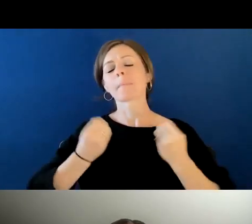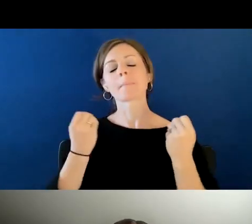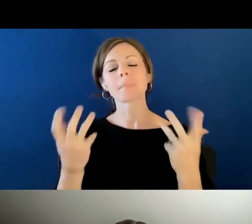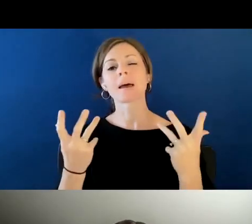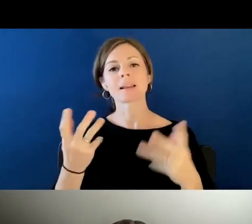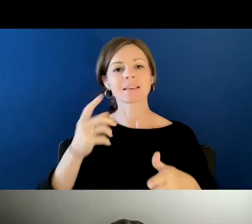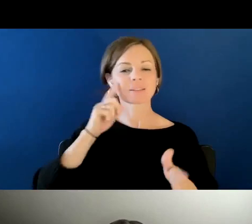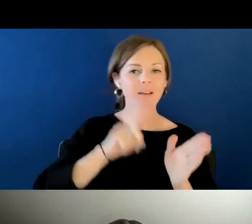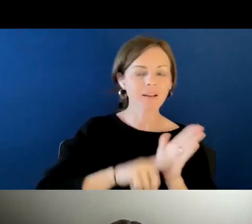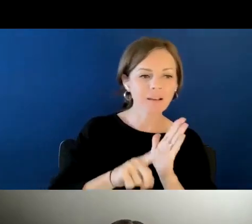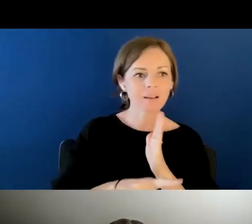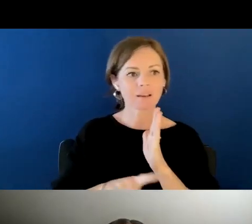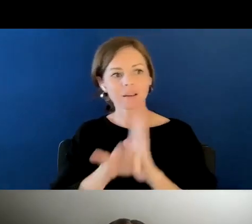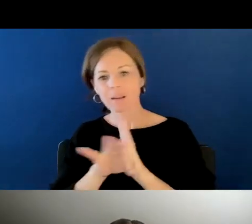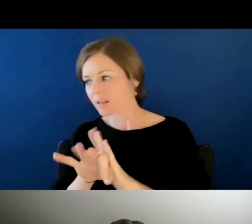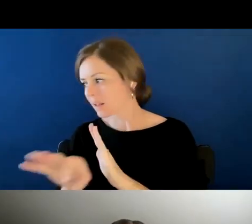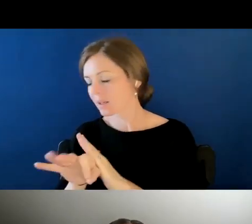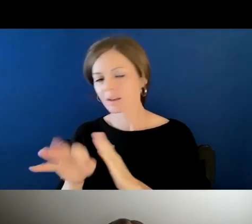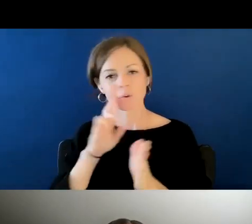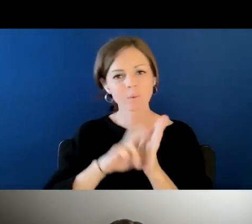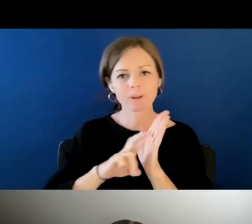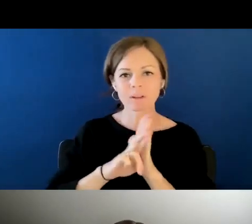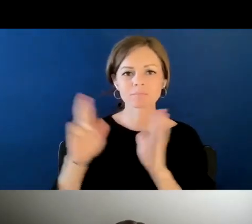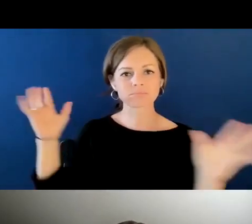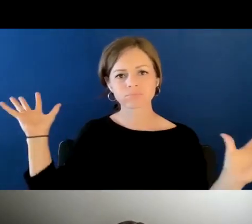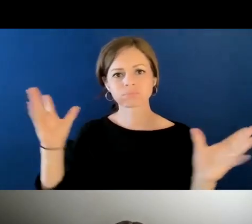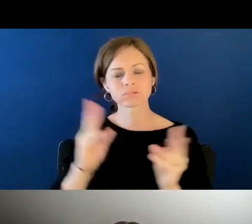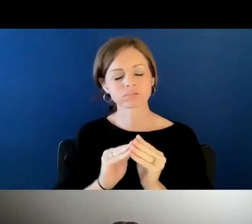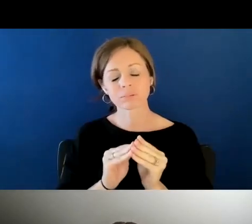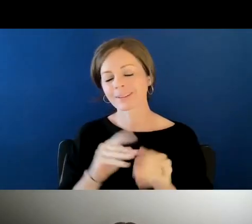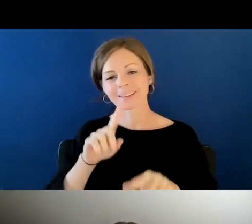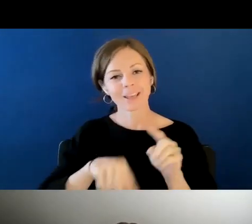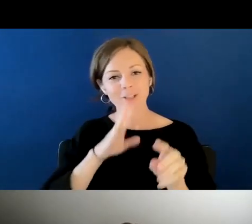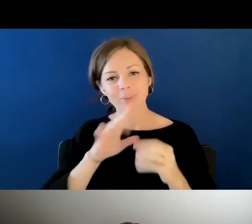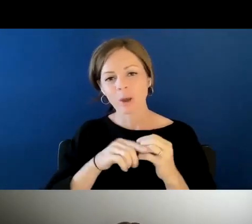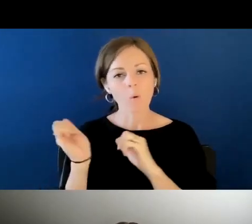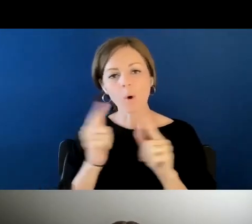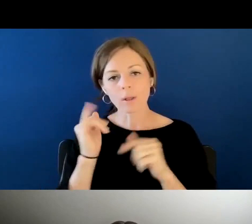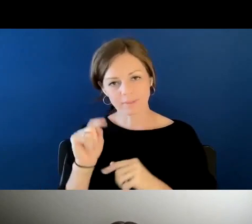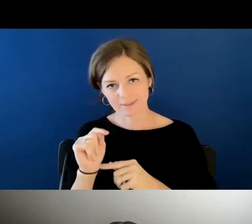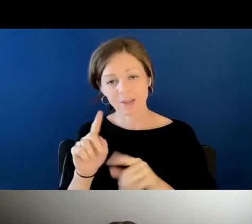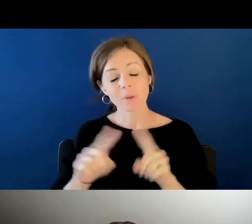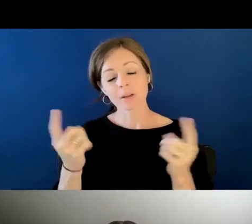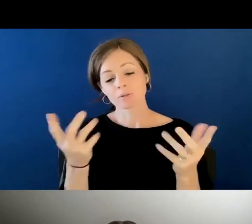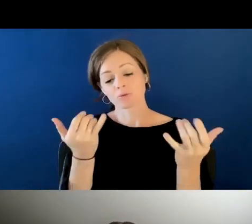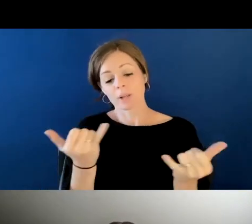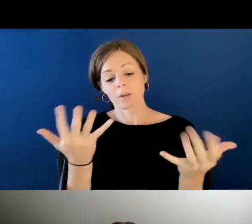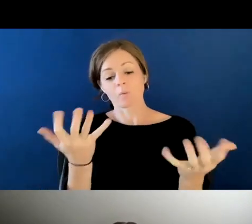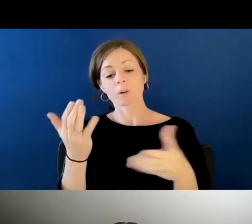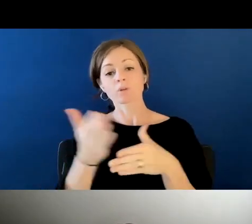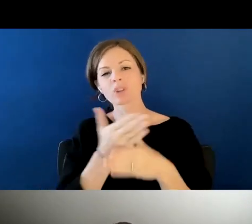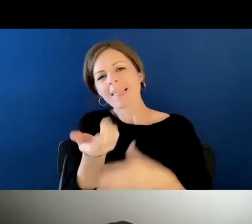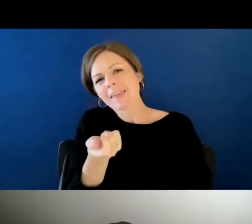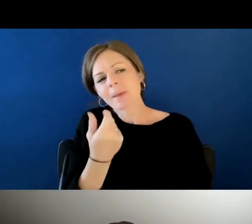research that we won't have time to get into all of it. But what we wanted to do today is just share a little bit of